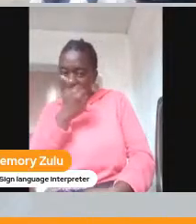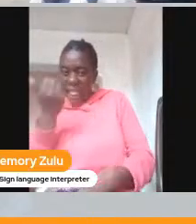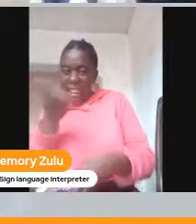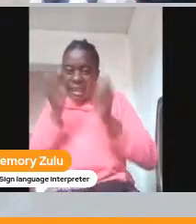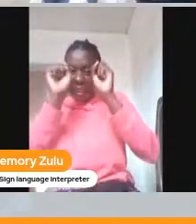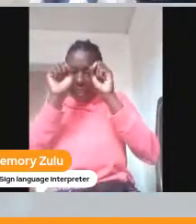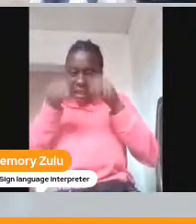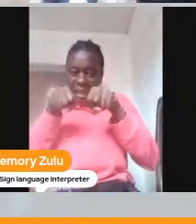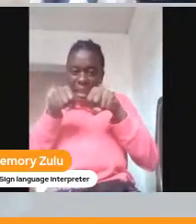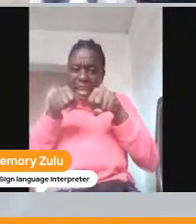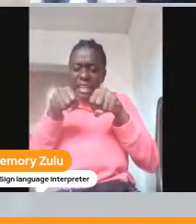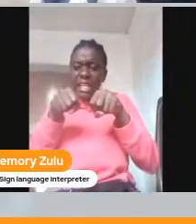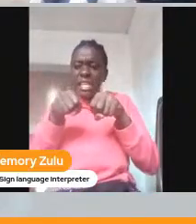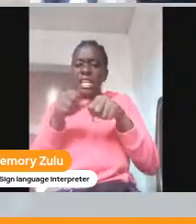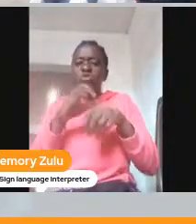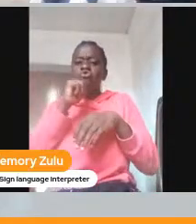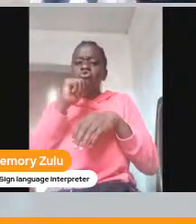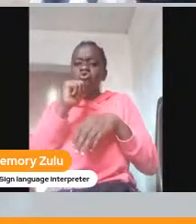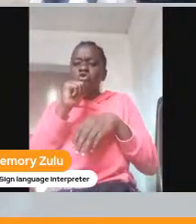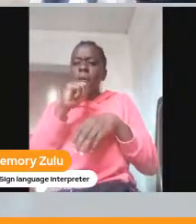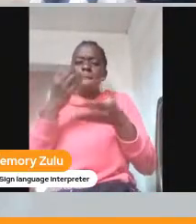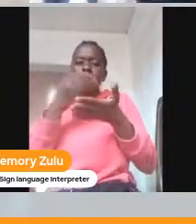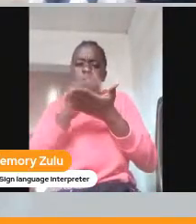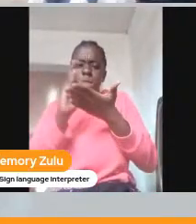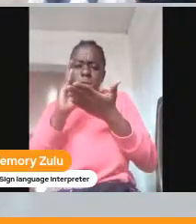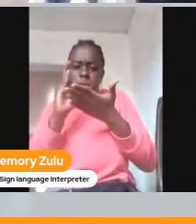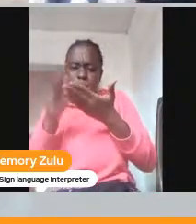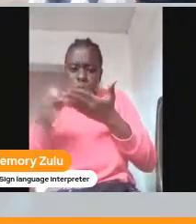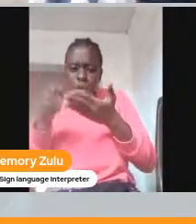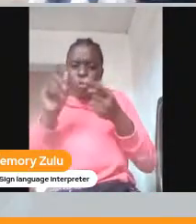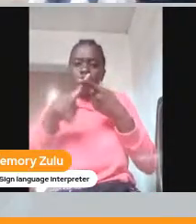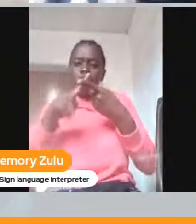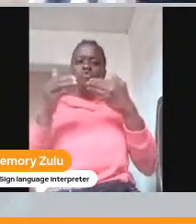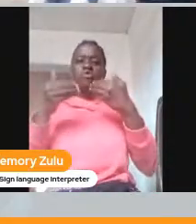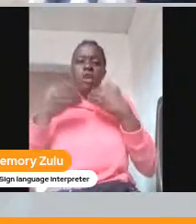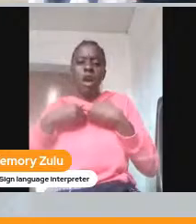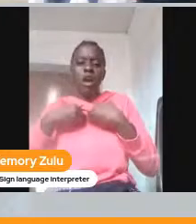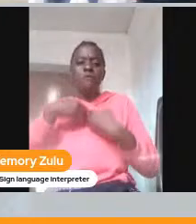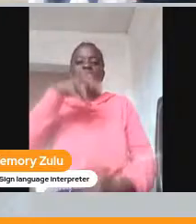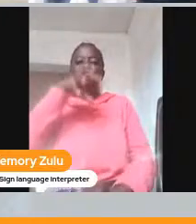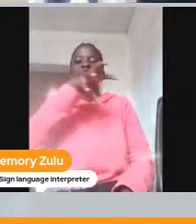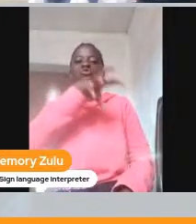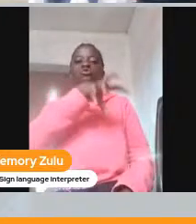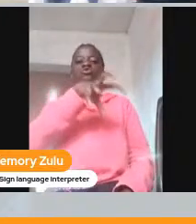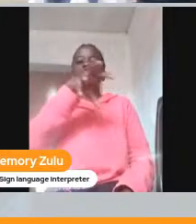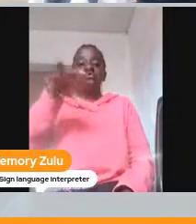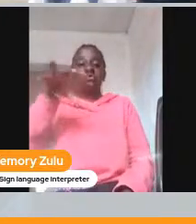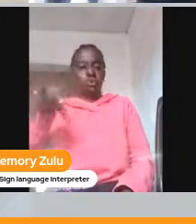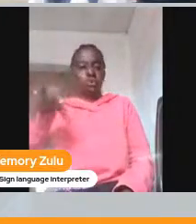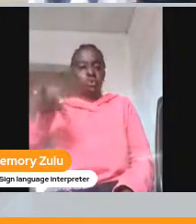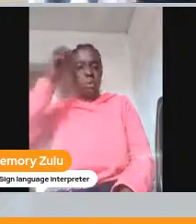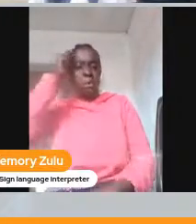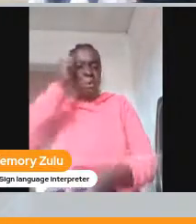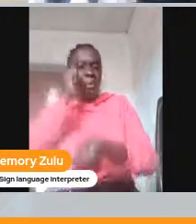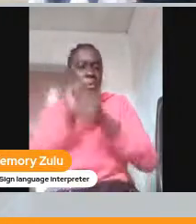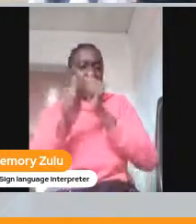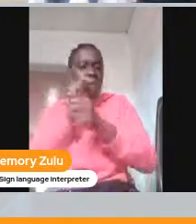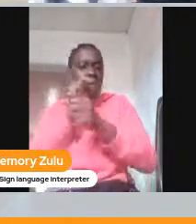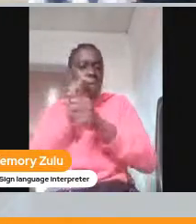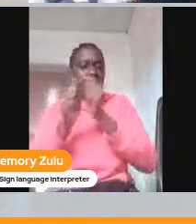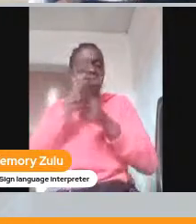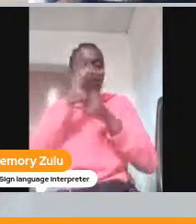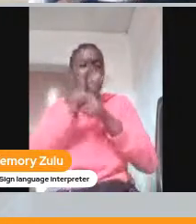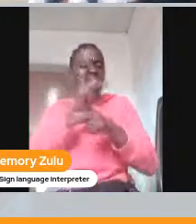have a home, you find that you are unable to have children because you had kept this untreated STI in you.